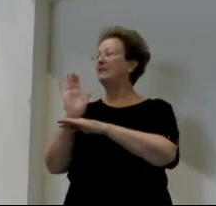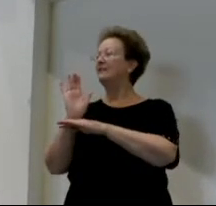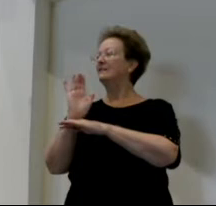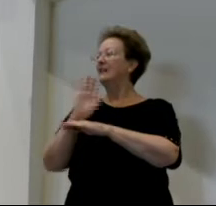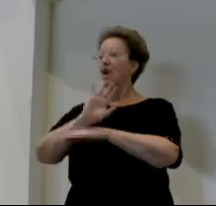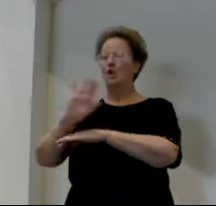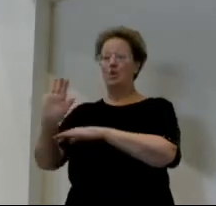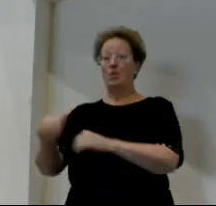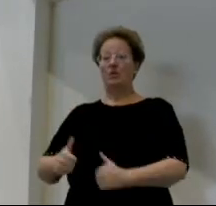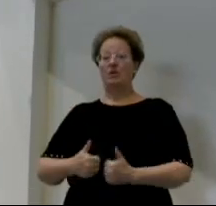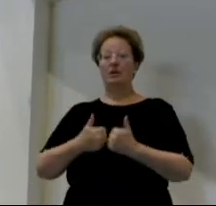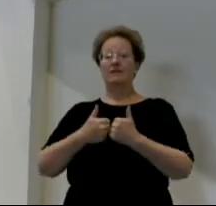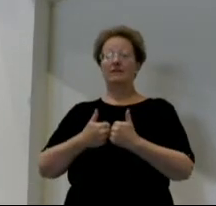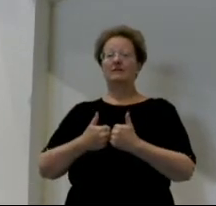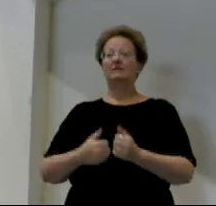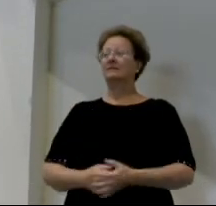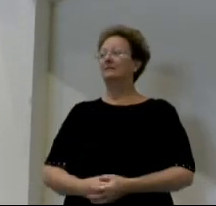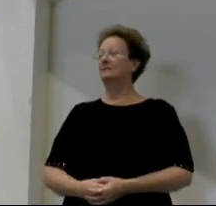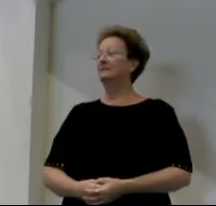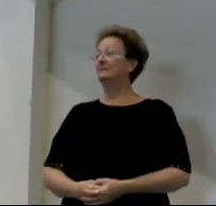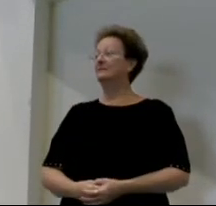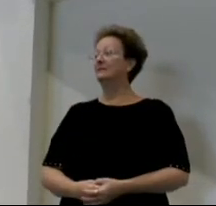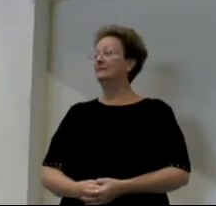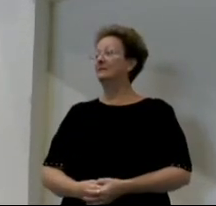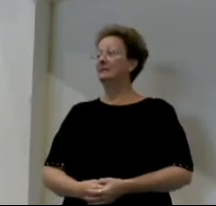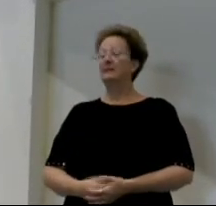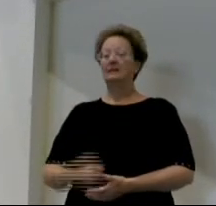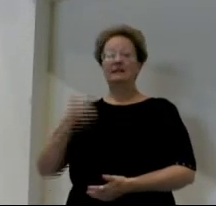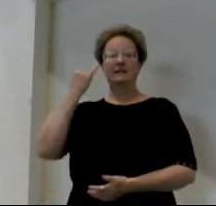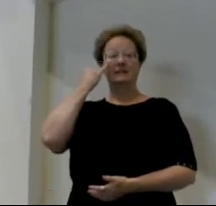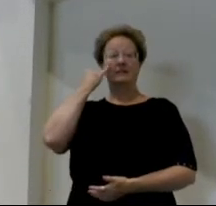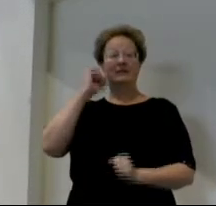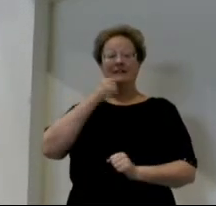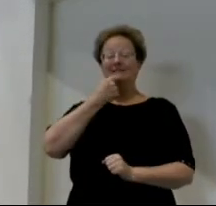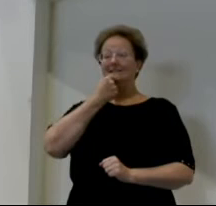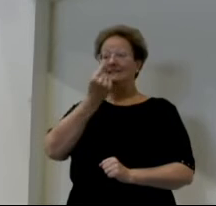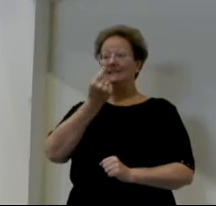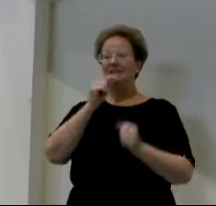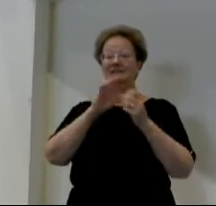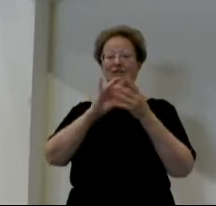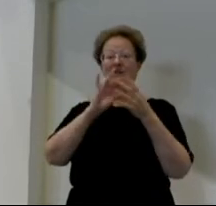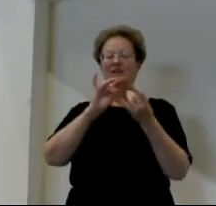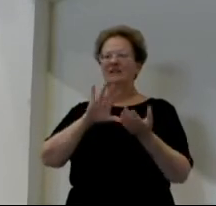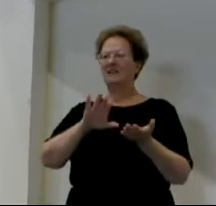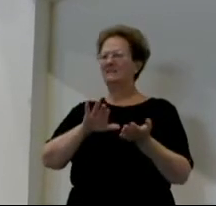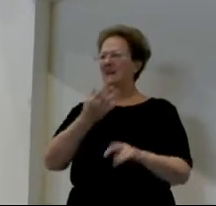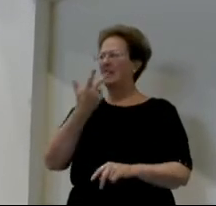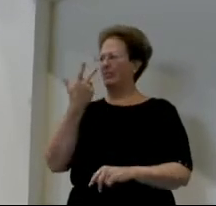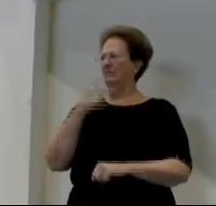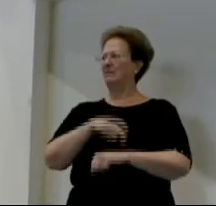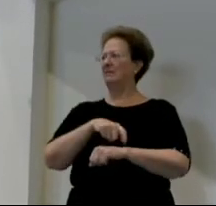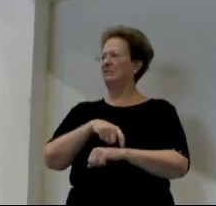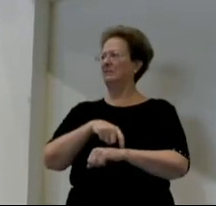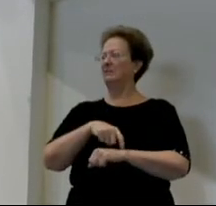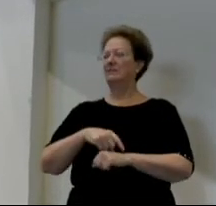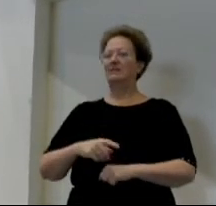But imagine the publicity we'd get if we could tell our story. Dying three times. Not even a near-death